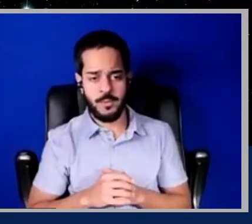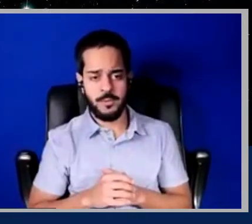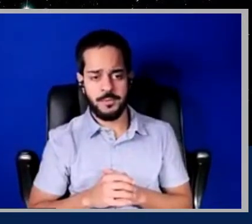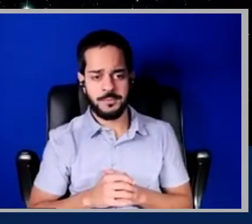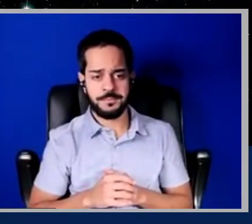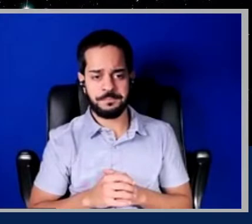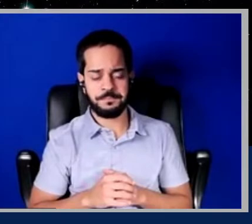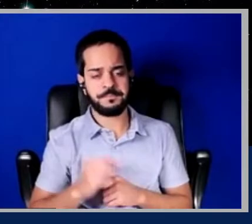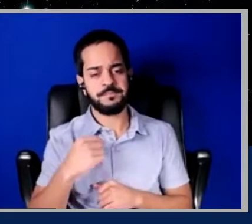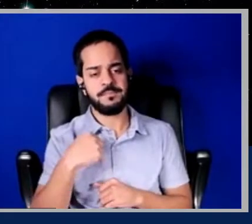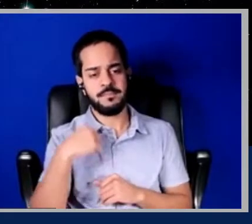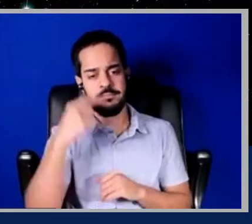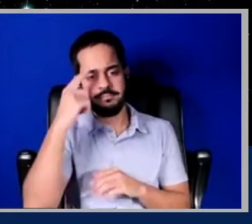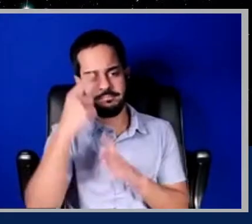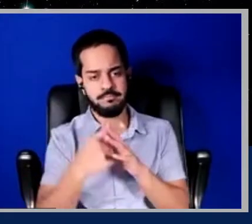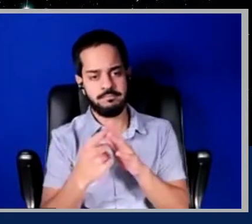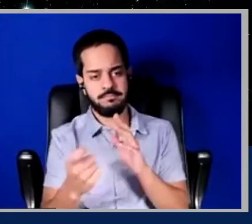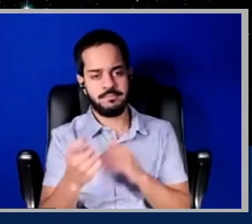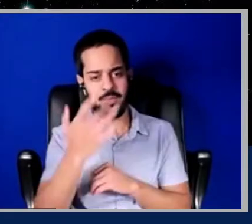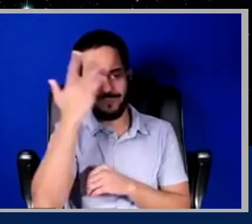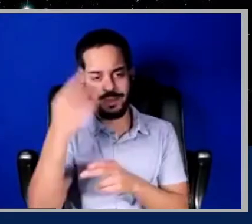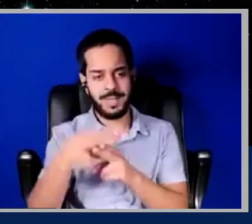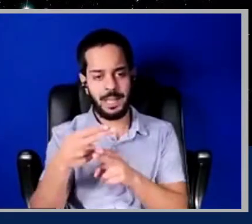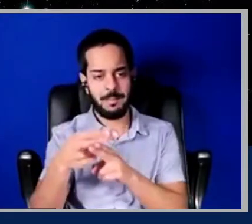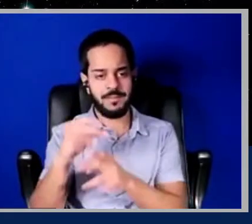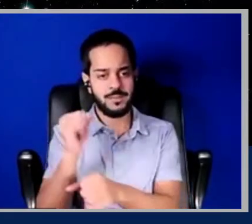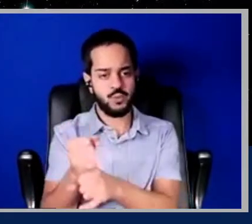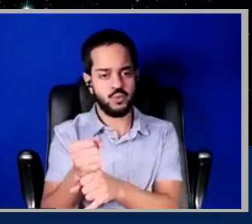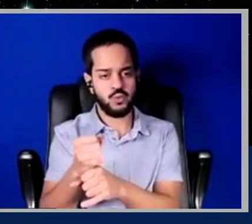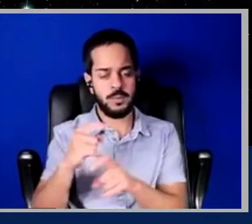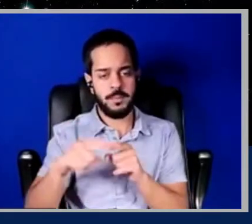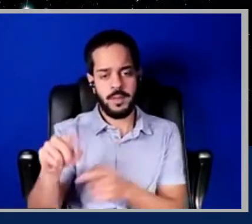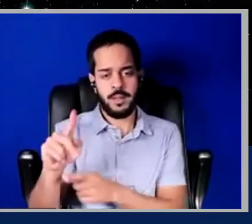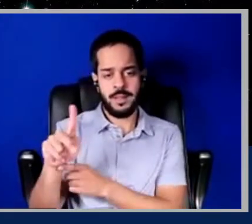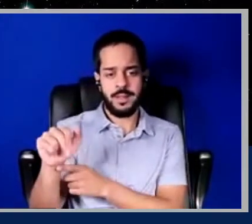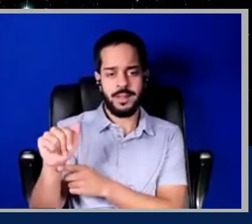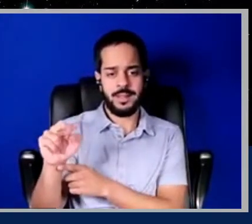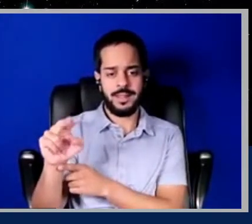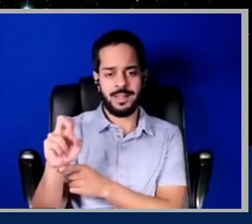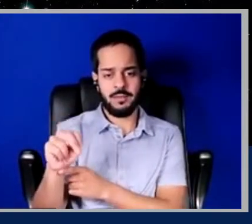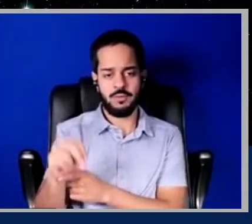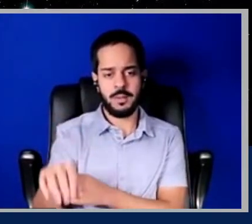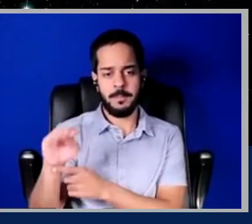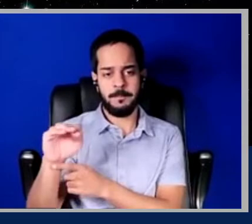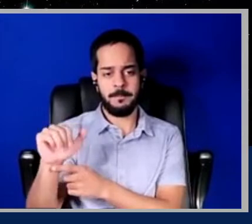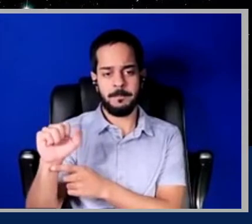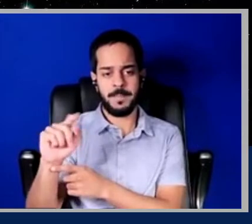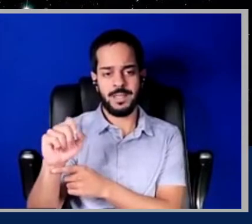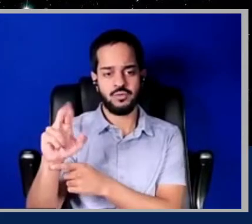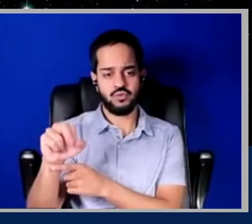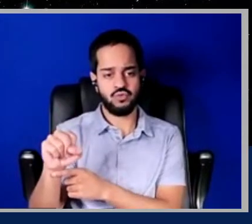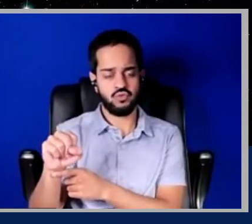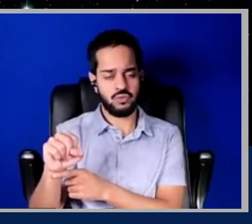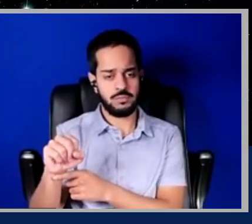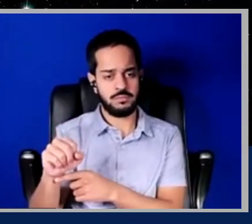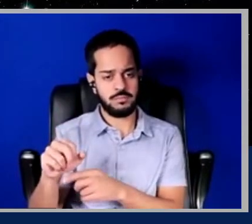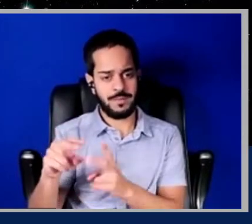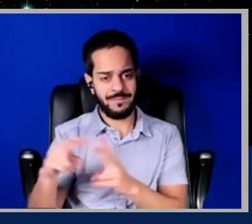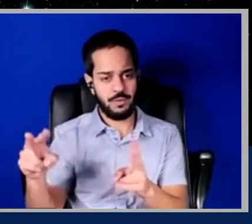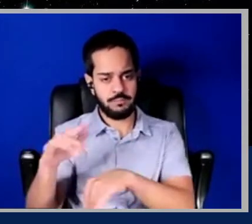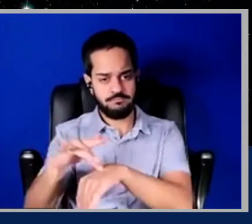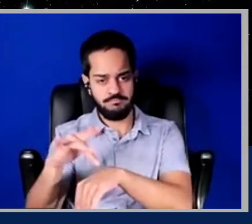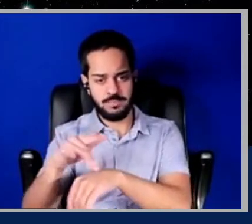forgetting what her institution is, but Karen Masters, and doing some of the it's also tactile, but it's more just like